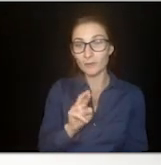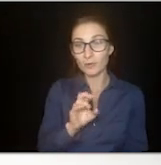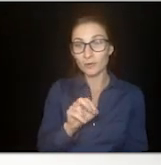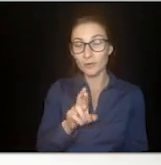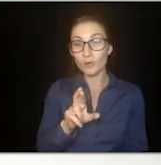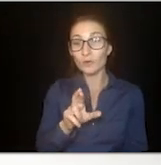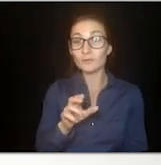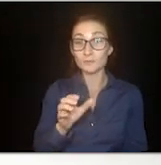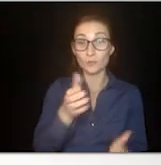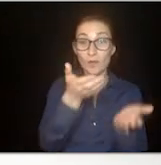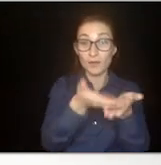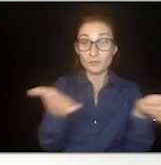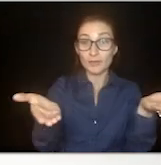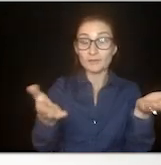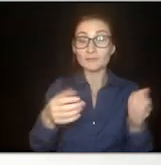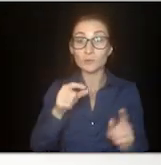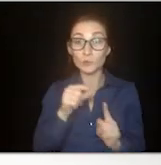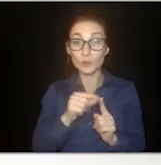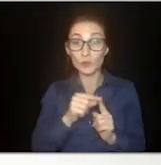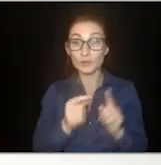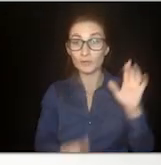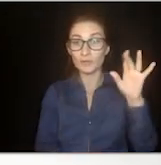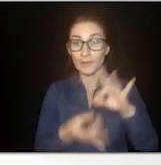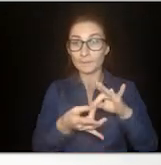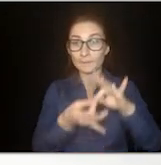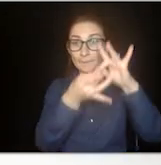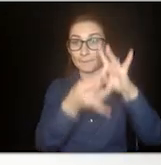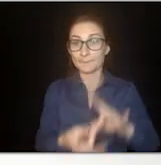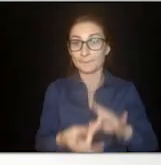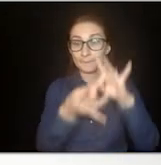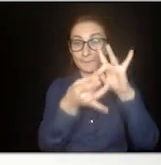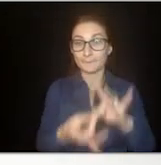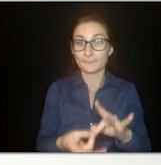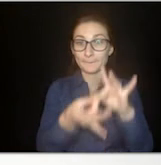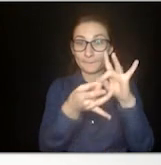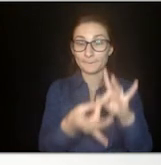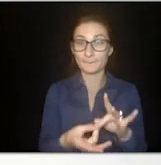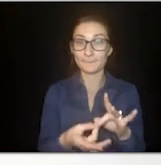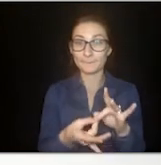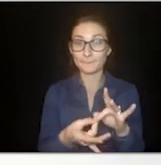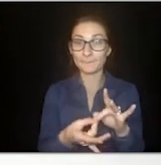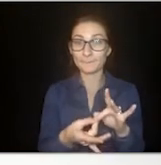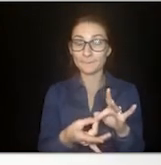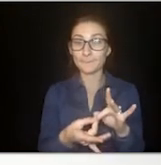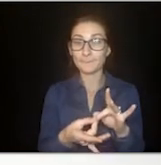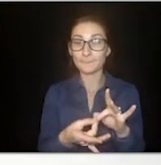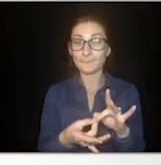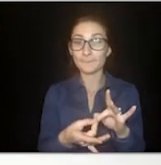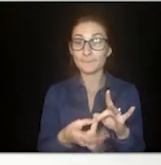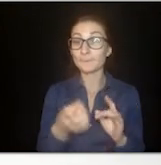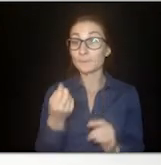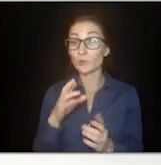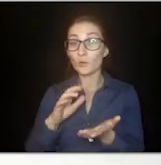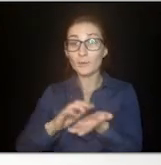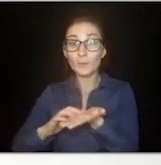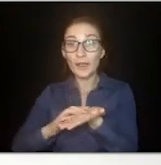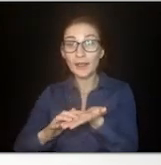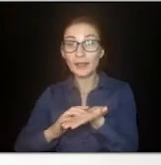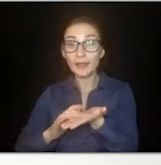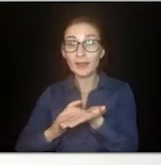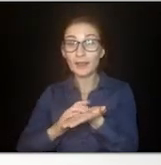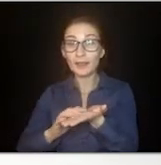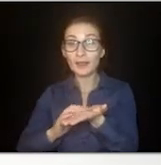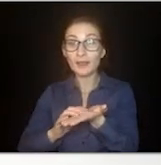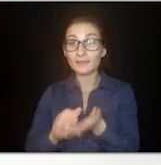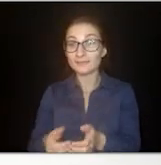object and word connection, that those bumps mean something. And it might be 100 times